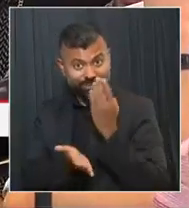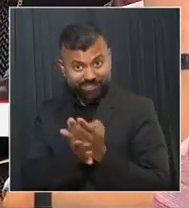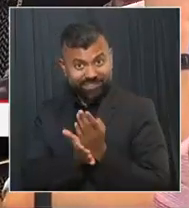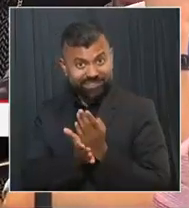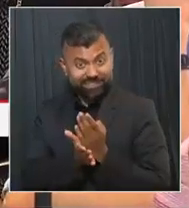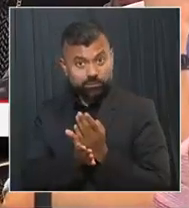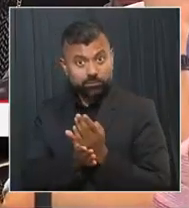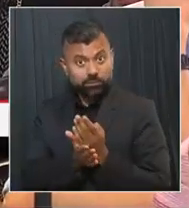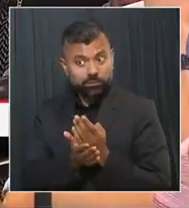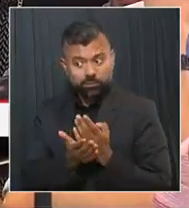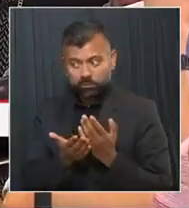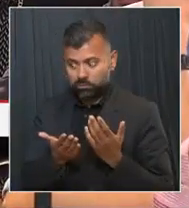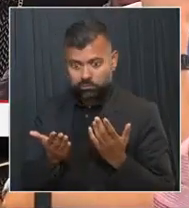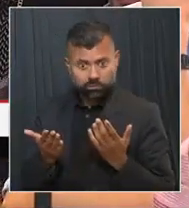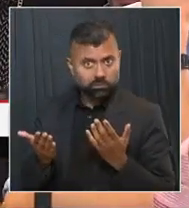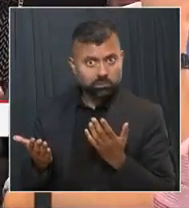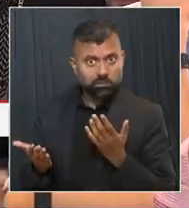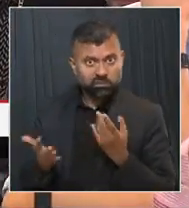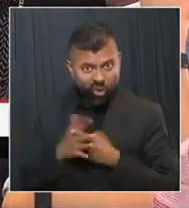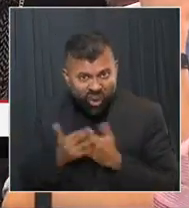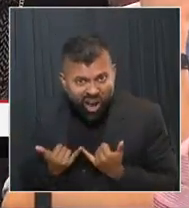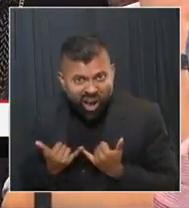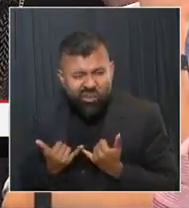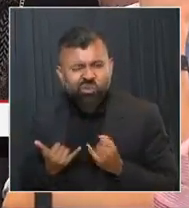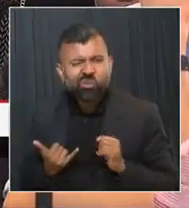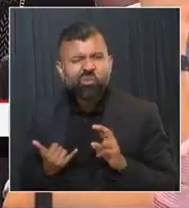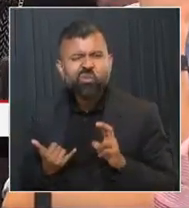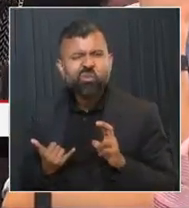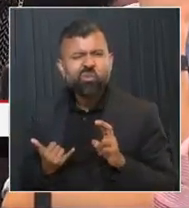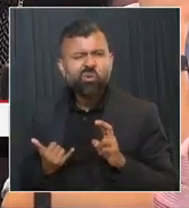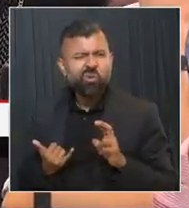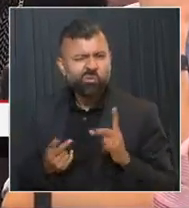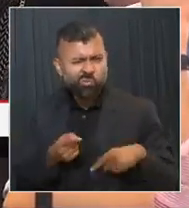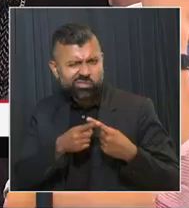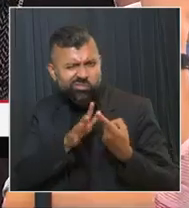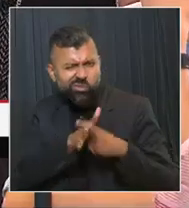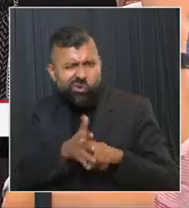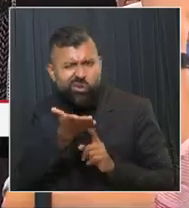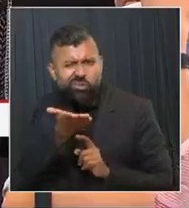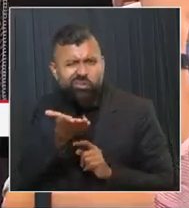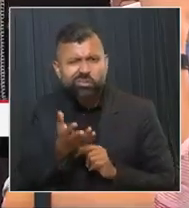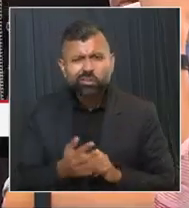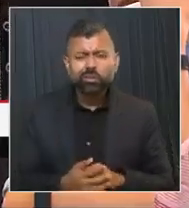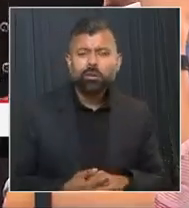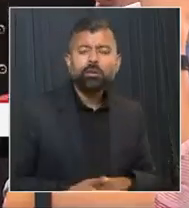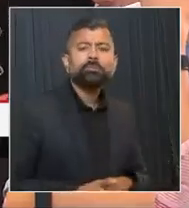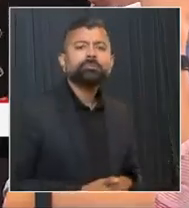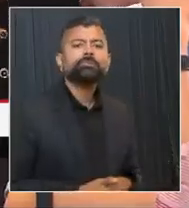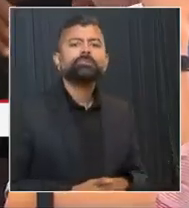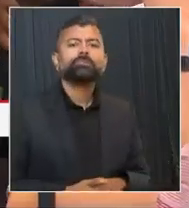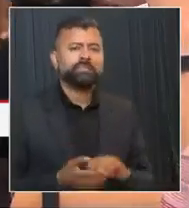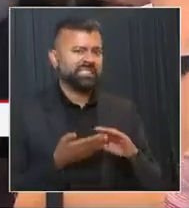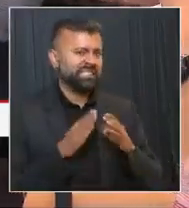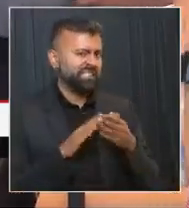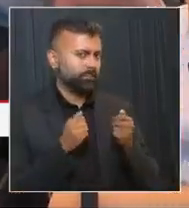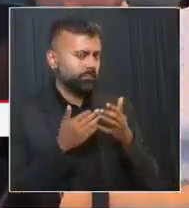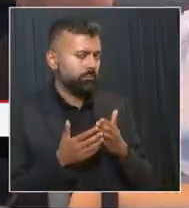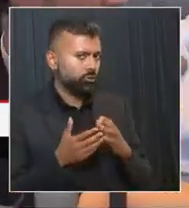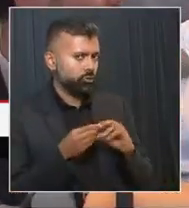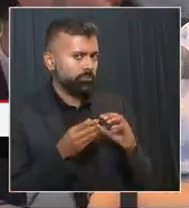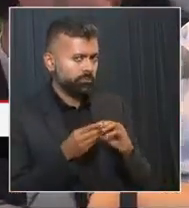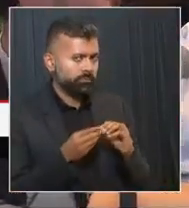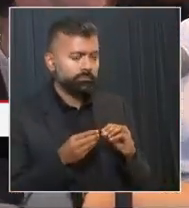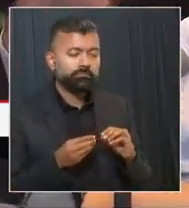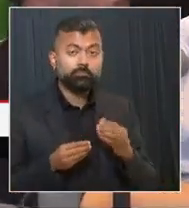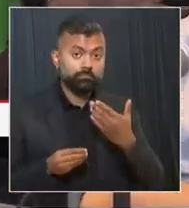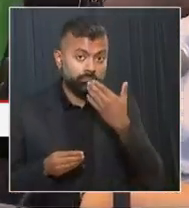there kind of a process for them to kick in? Sure, Kevin. That's a good question. So when we submitted our budget for 25